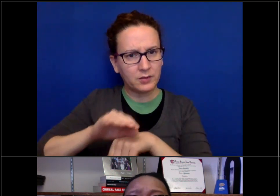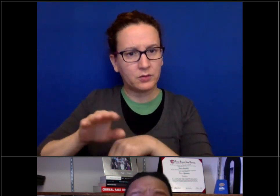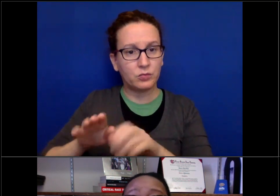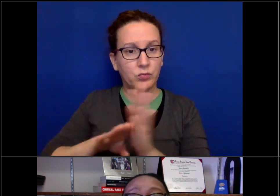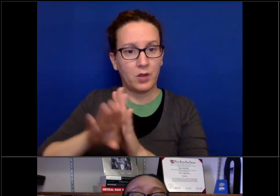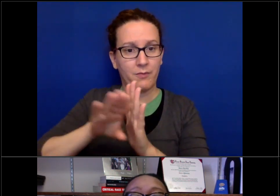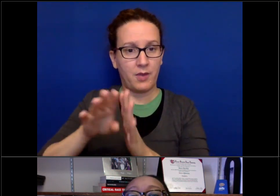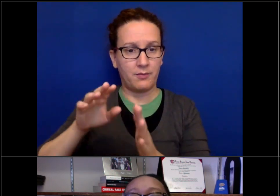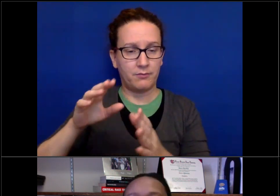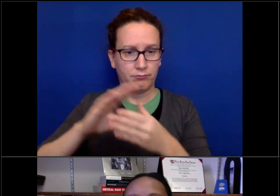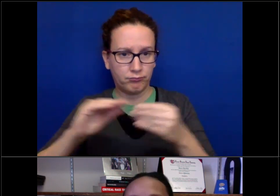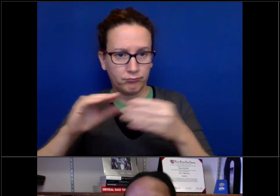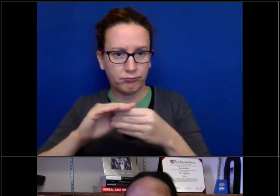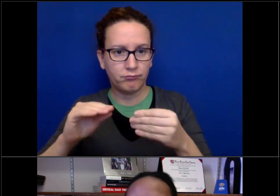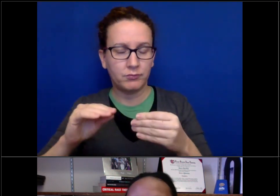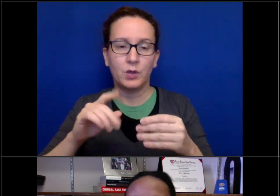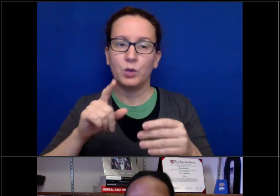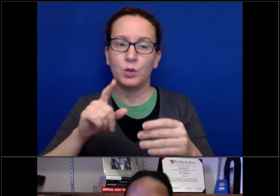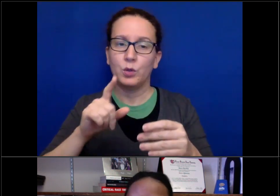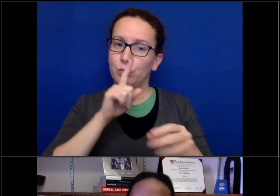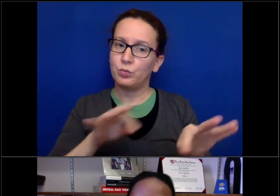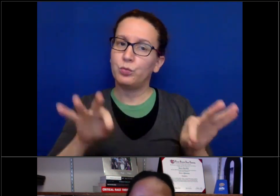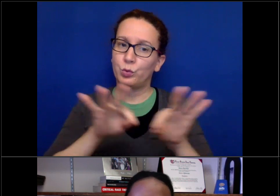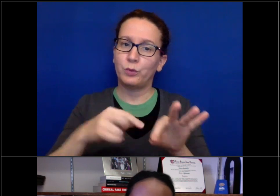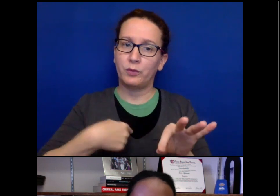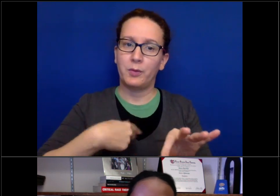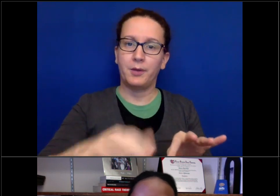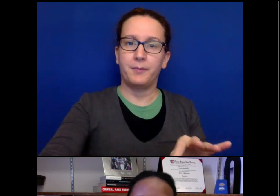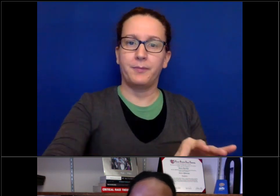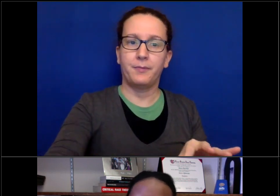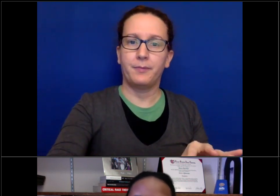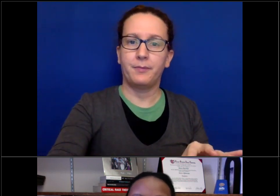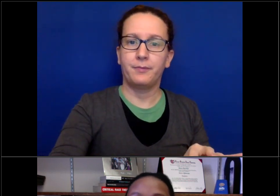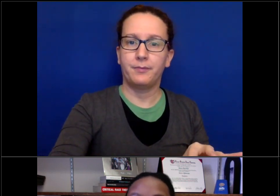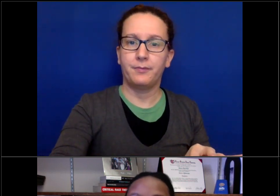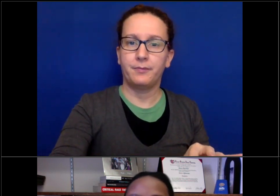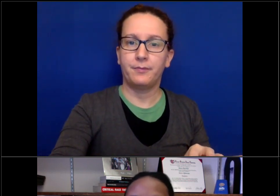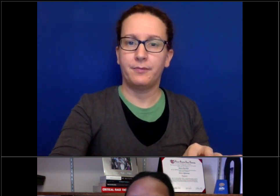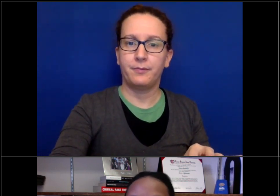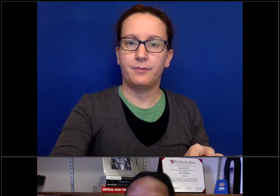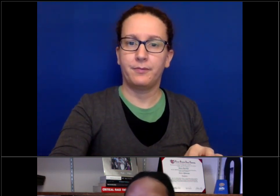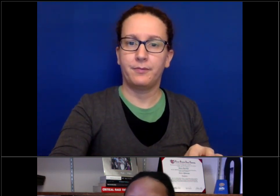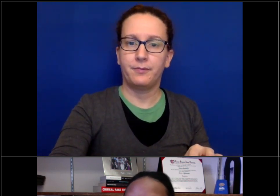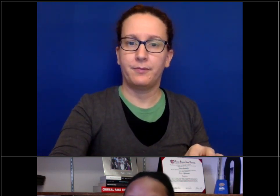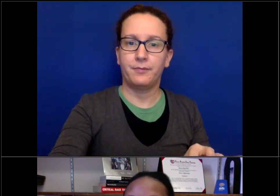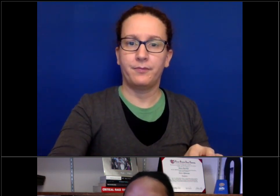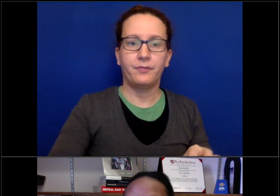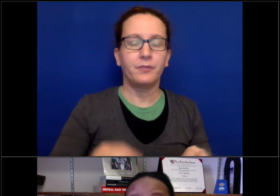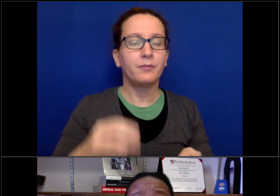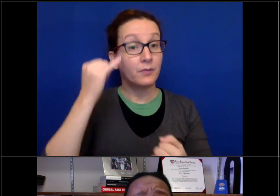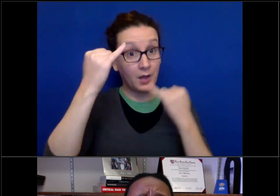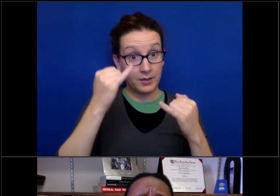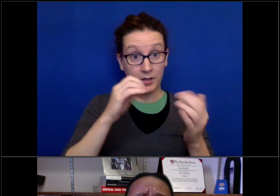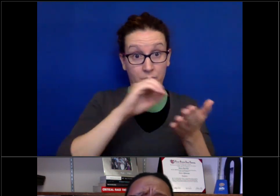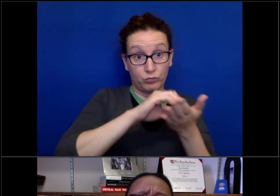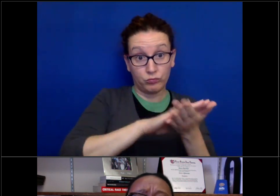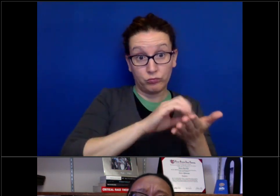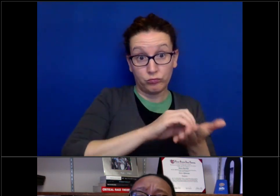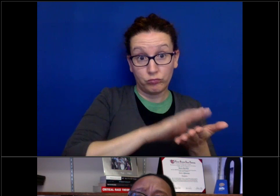narrative, that's super important for me. And that happens in the idea stage, in which I write down the first iteration, but then maybe